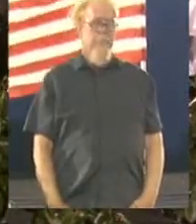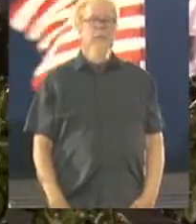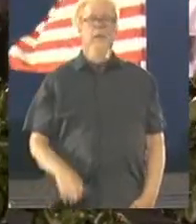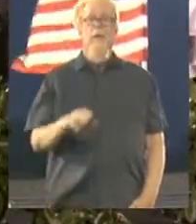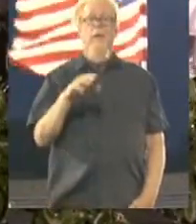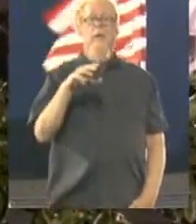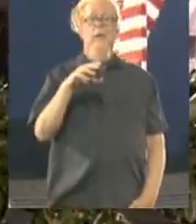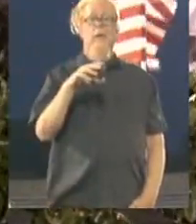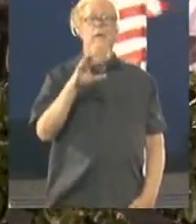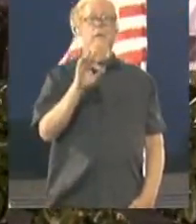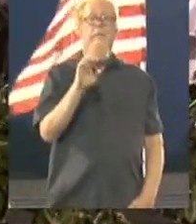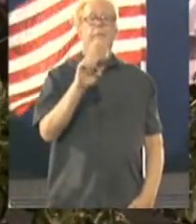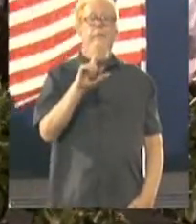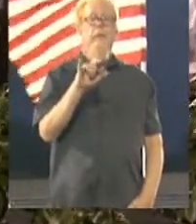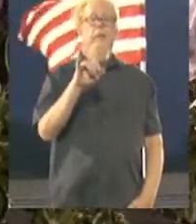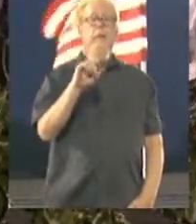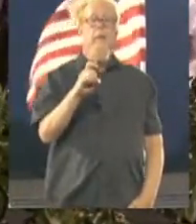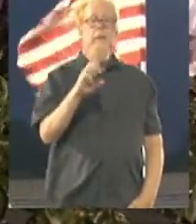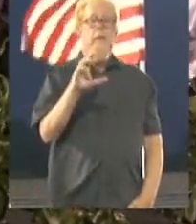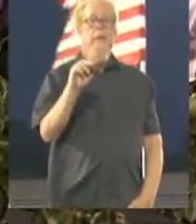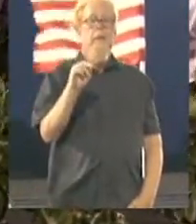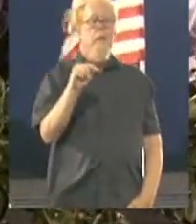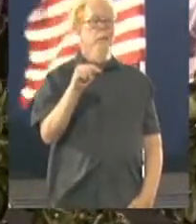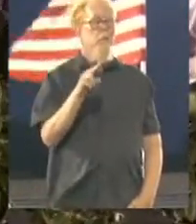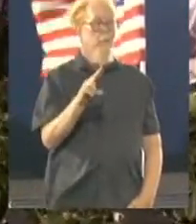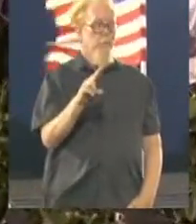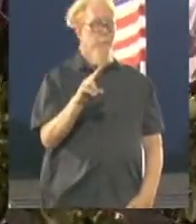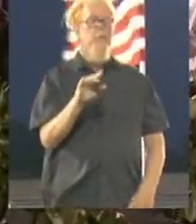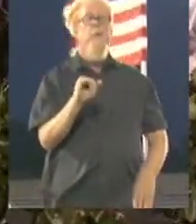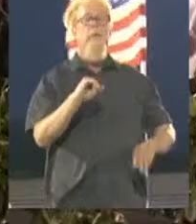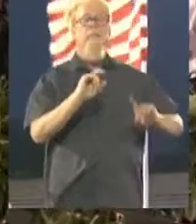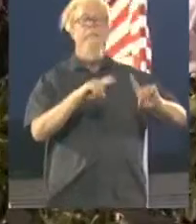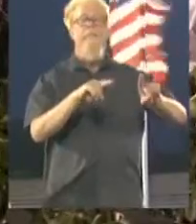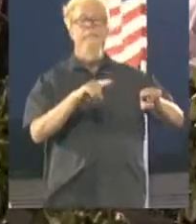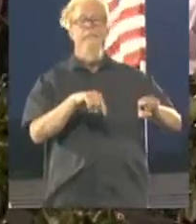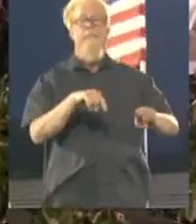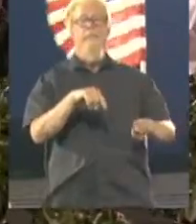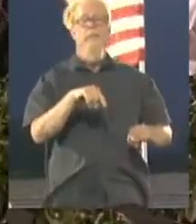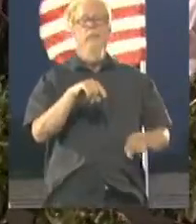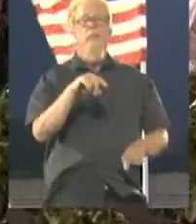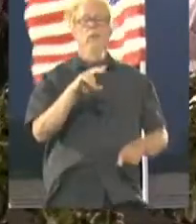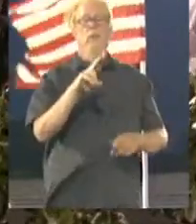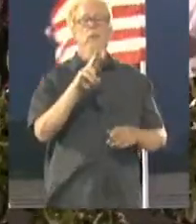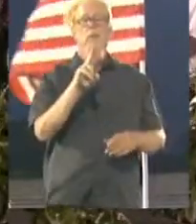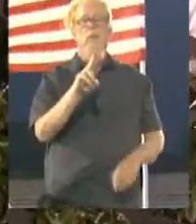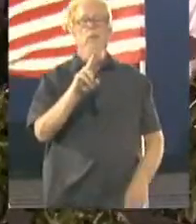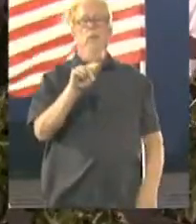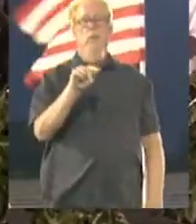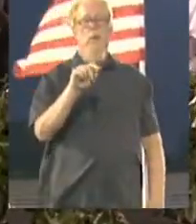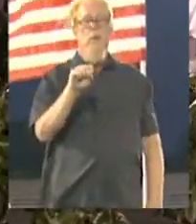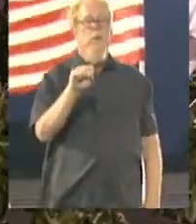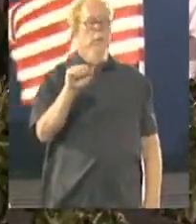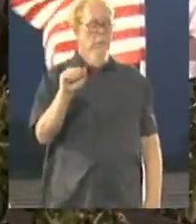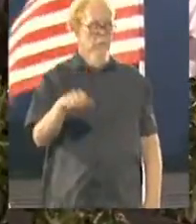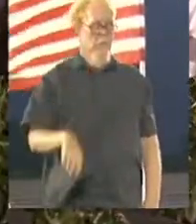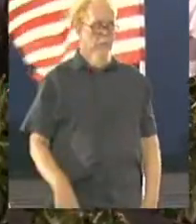Felix O. Sanchez Cantu will be attending the University of Texas at San Antonio.